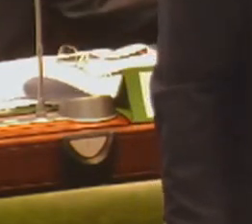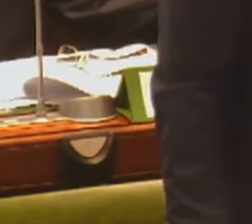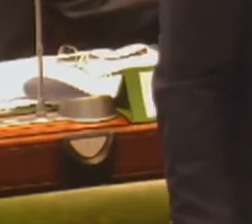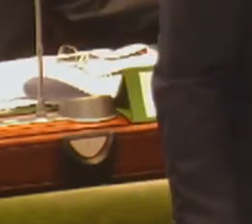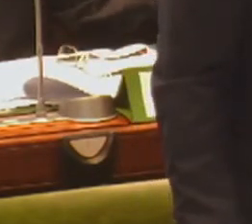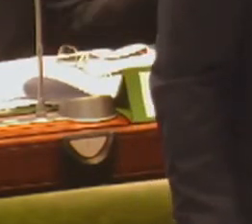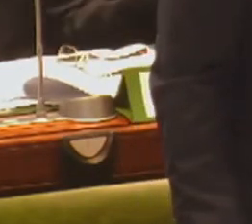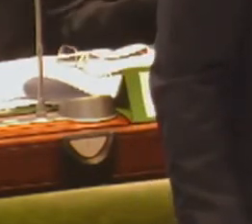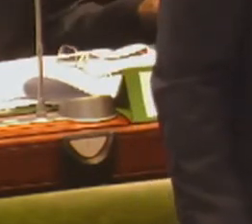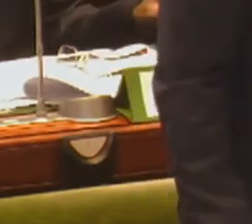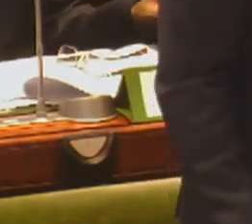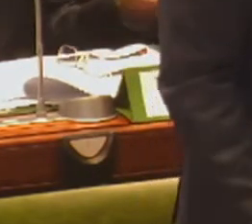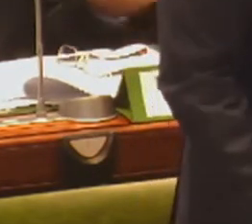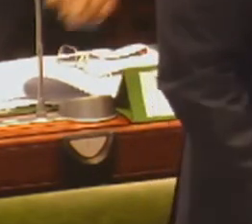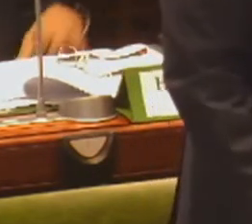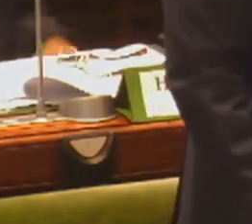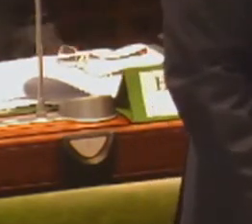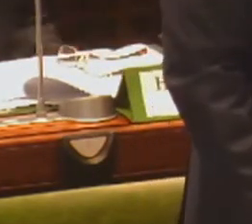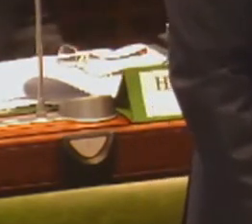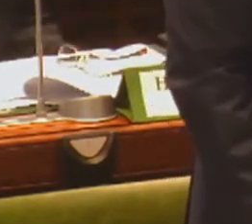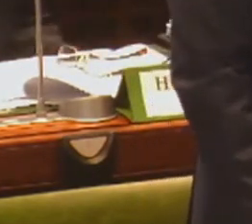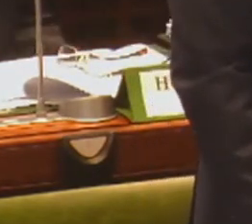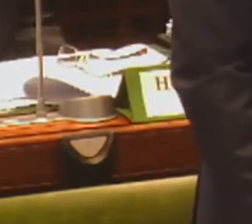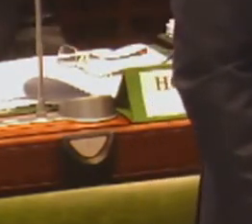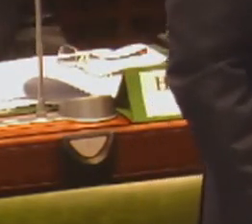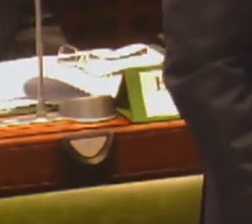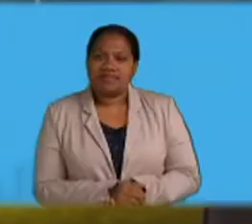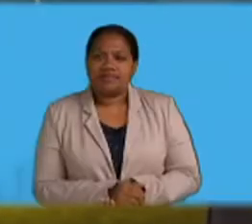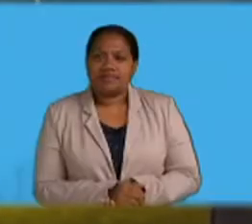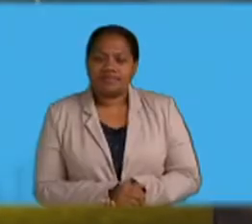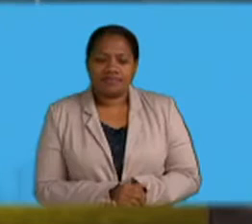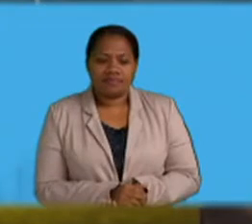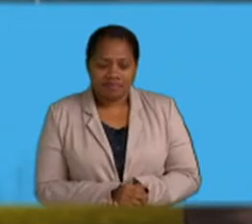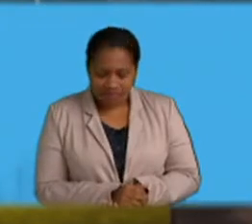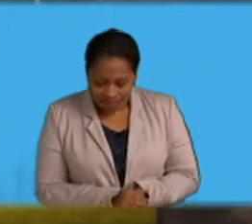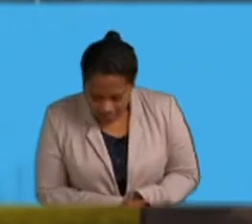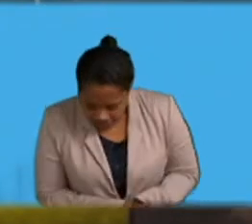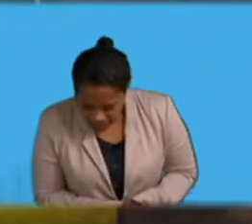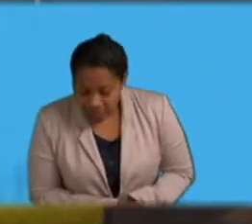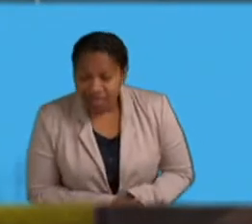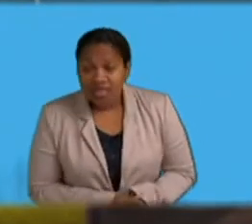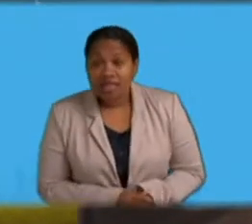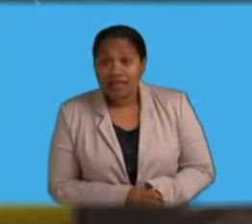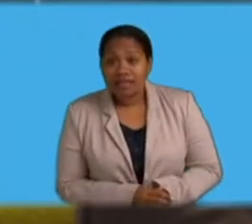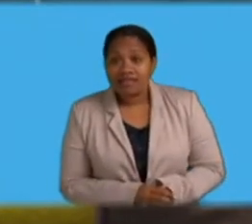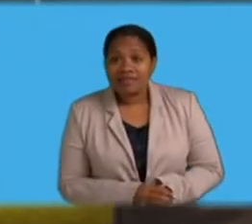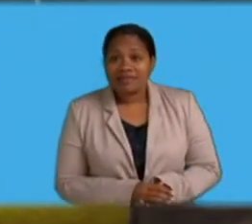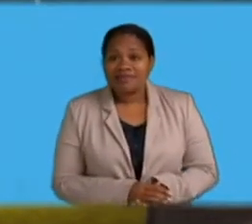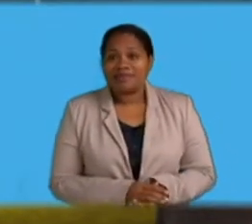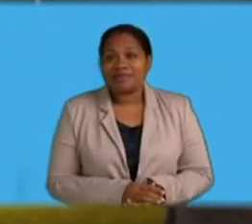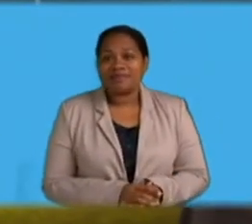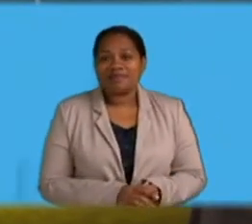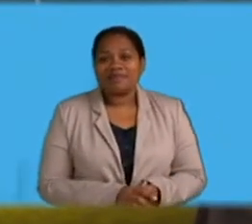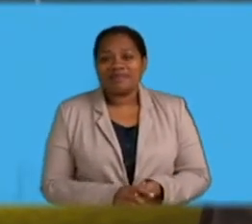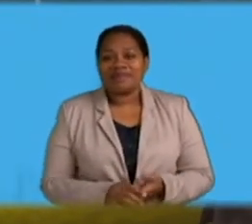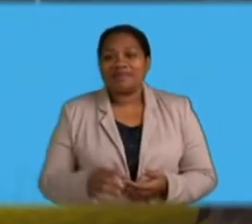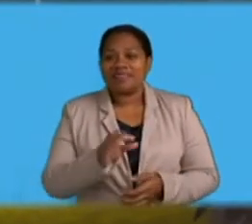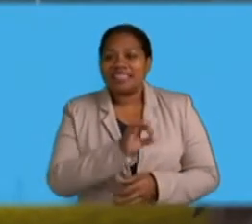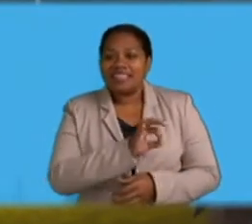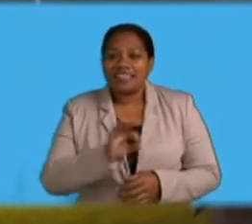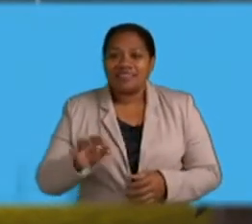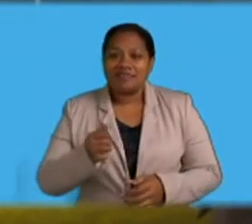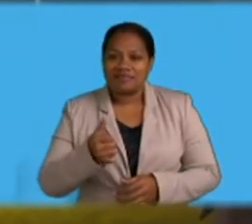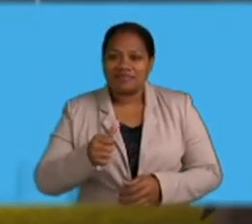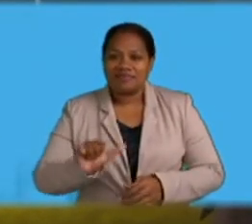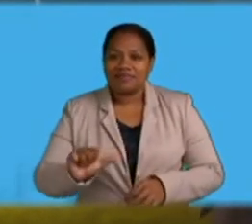emphatically on a number of occasions, let's not try and use the civil service as some political point scoring for the next elections. The reality is